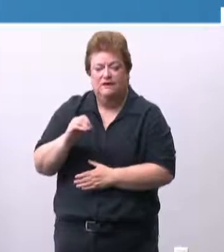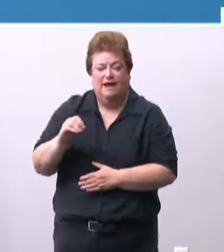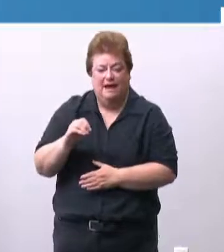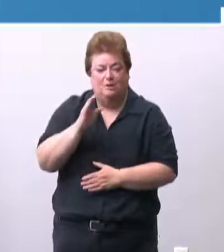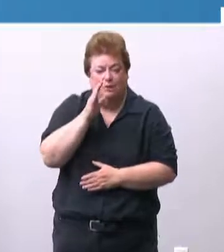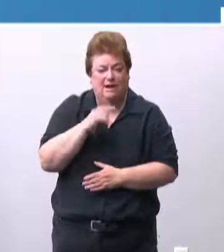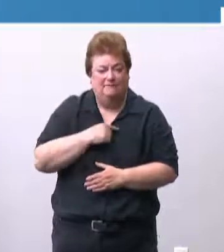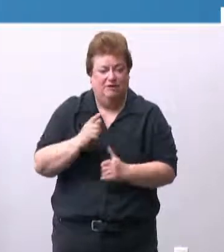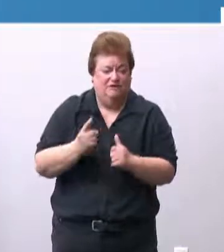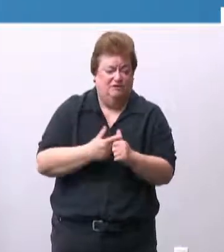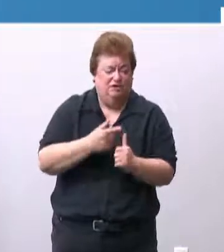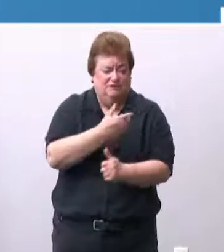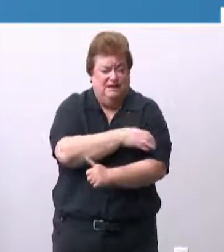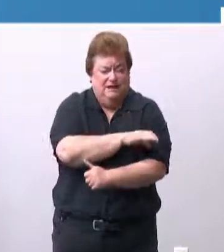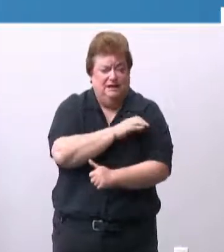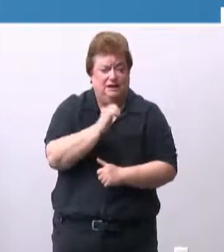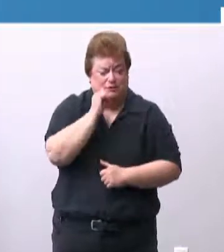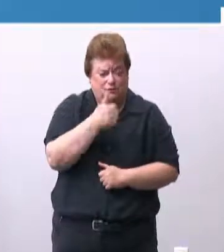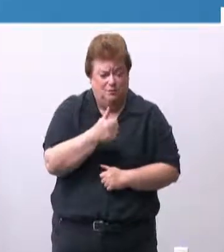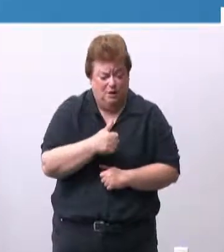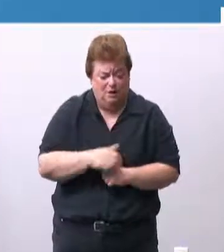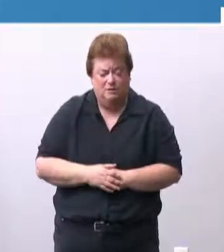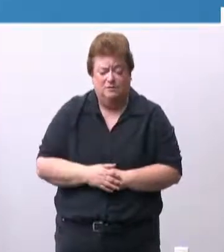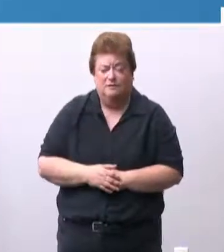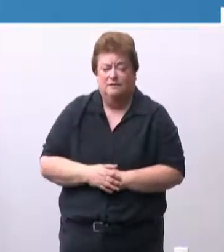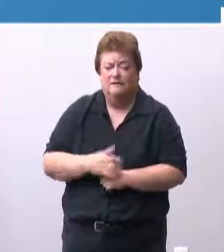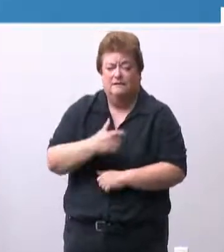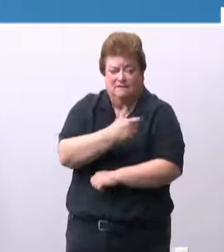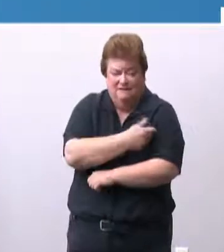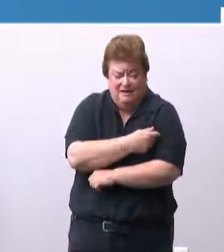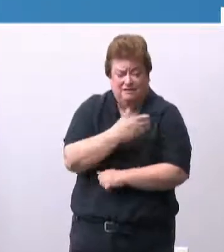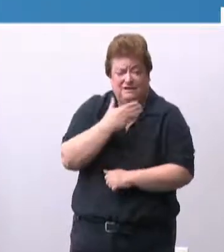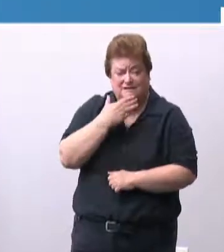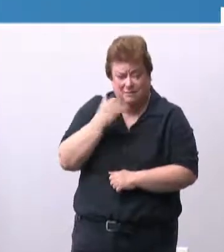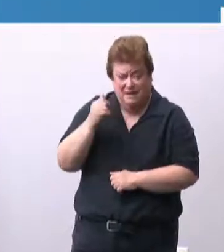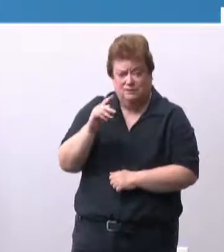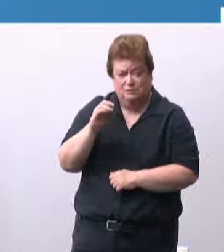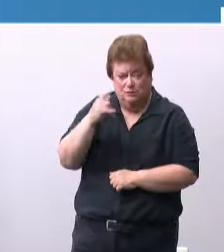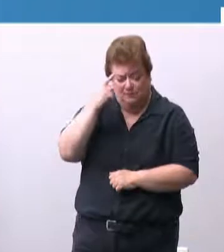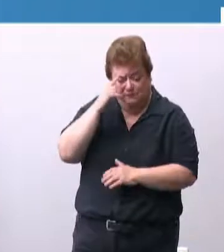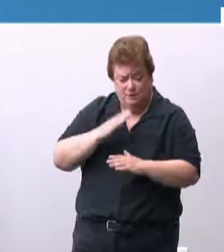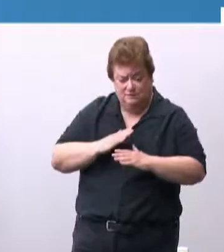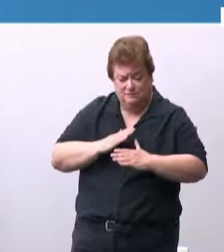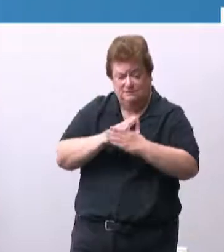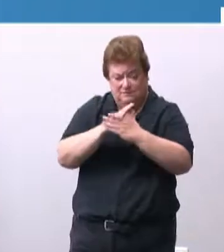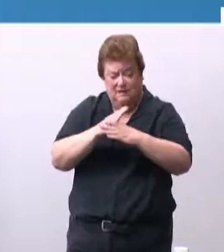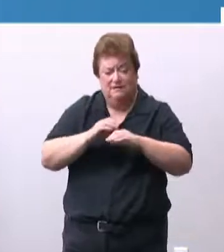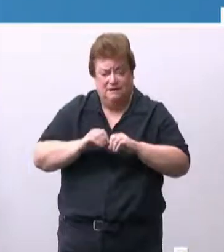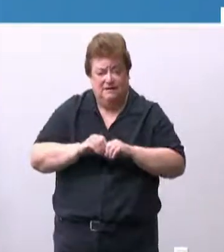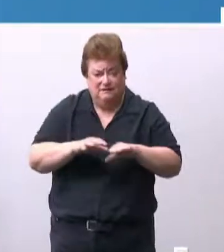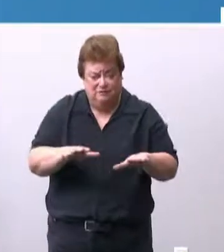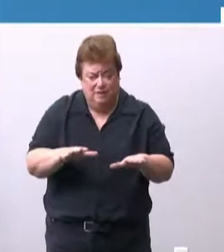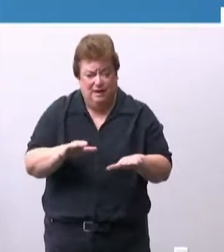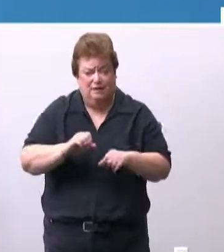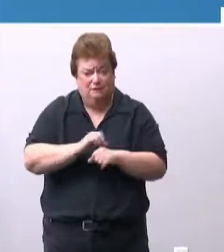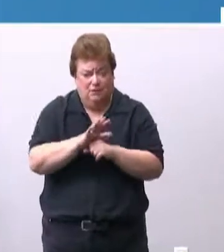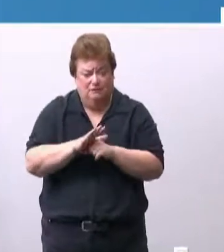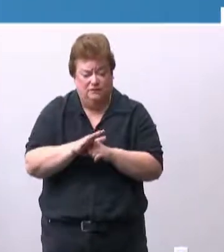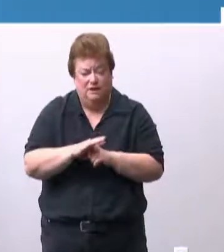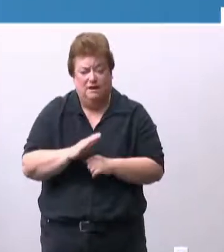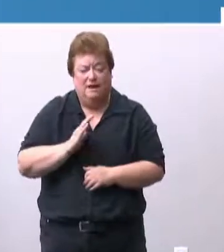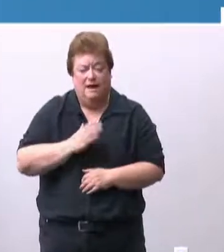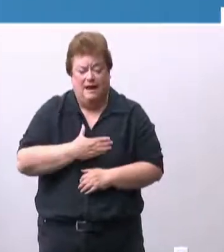tomorrow. And while vaccination remains the best tool in stopping the spread of COVID-19, our local